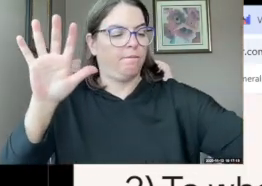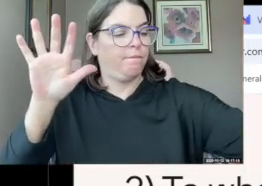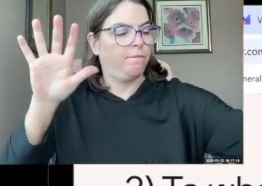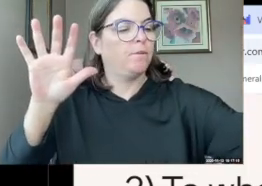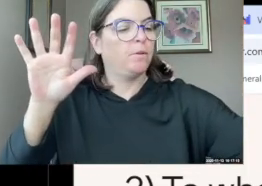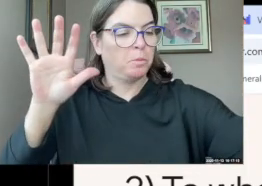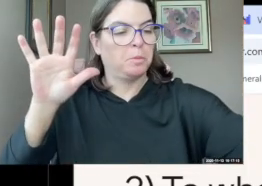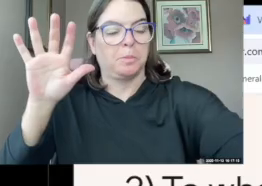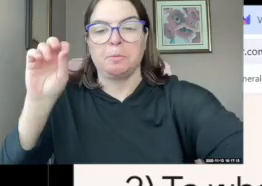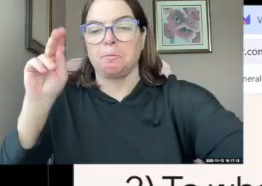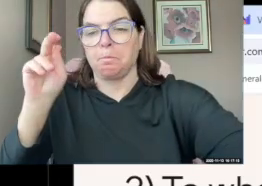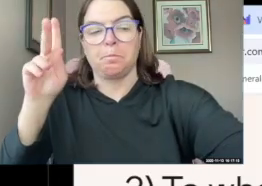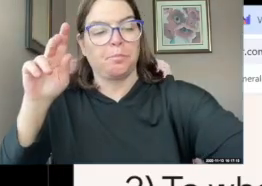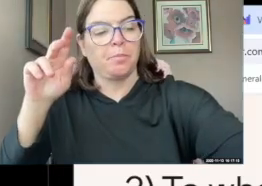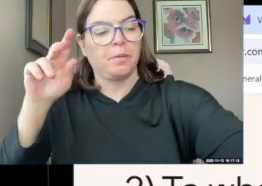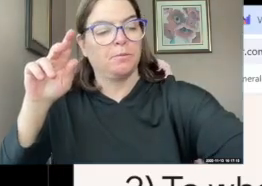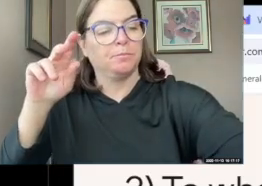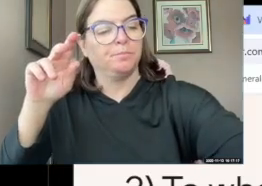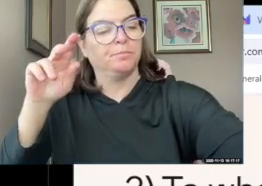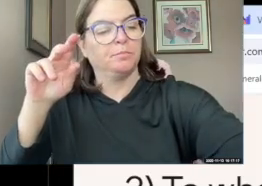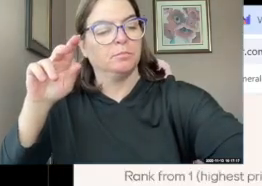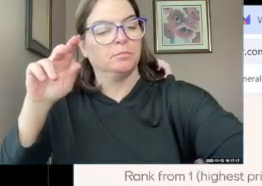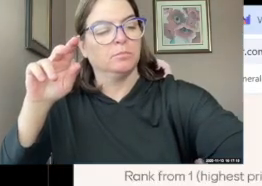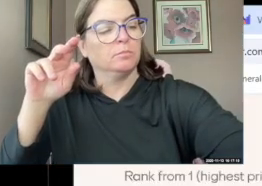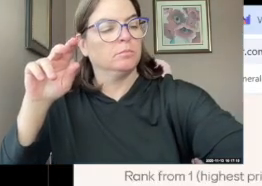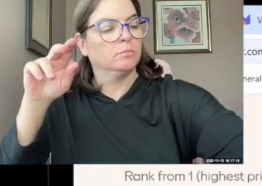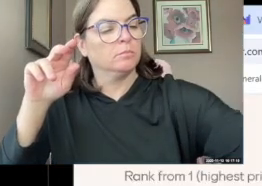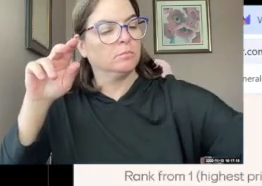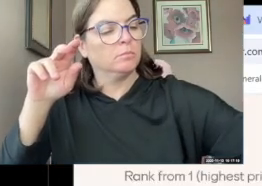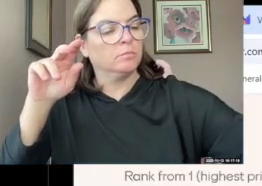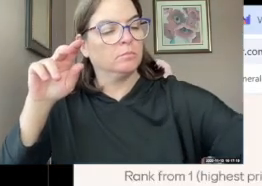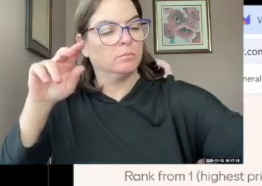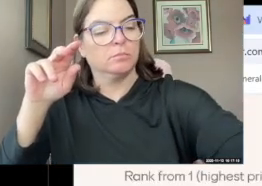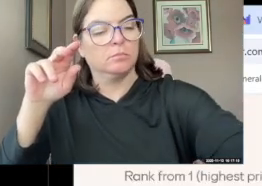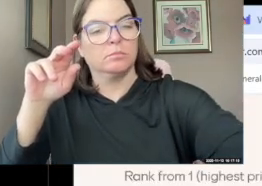3.5. All right. Okay.